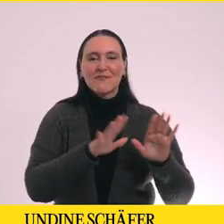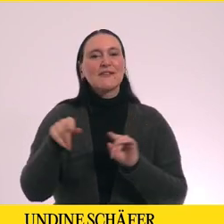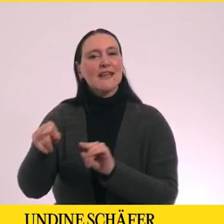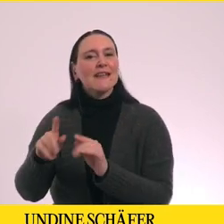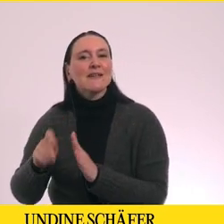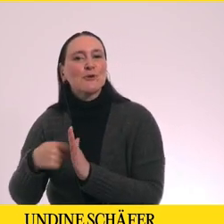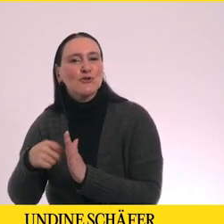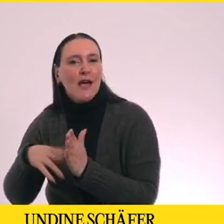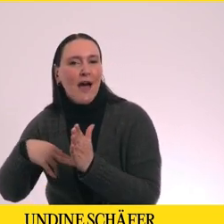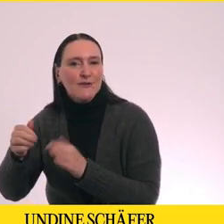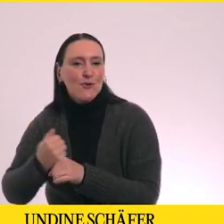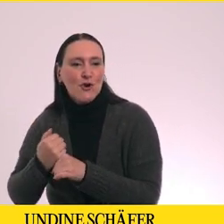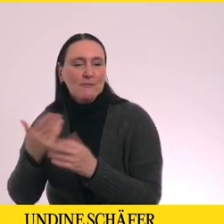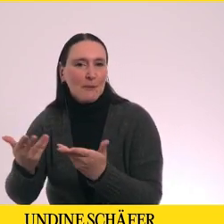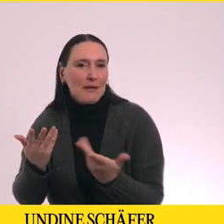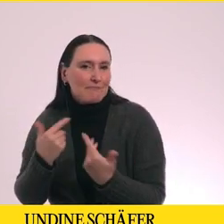your work?